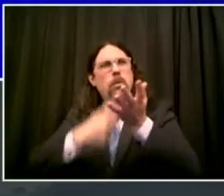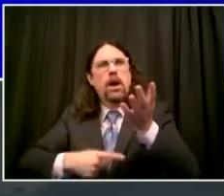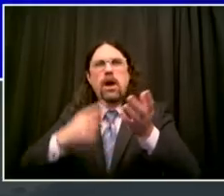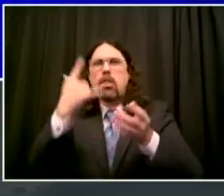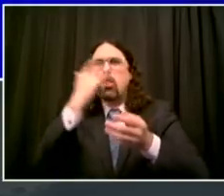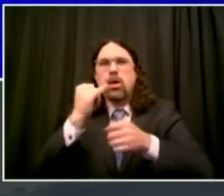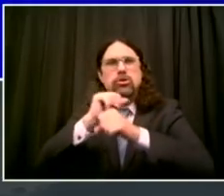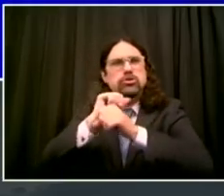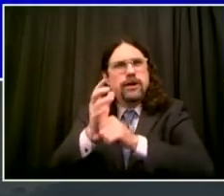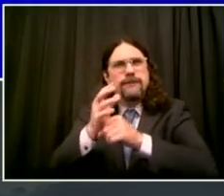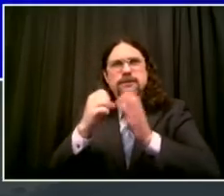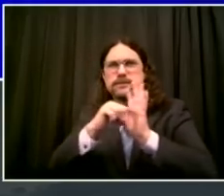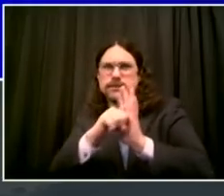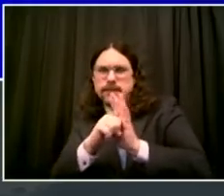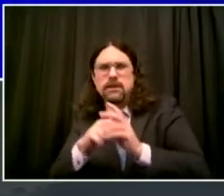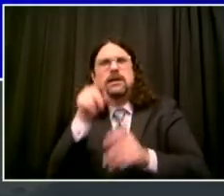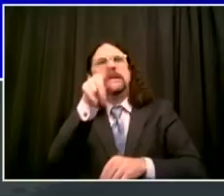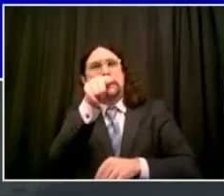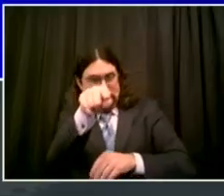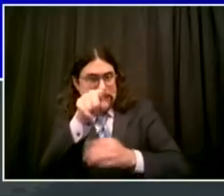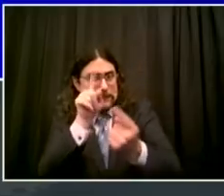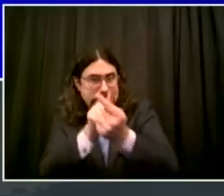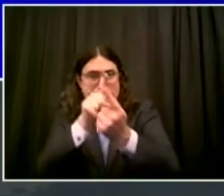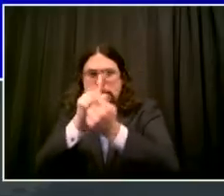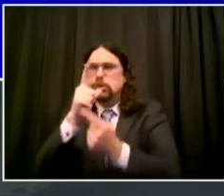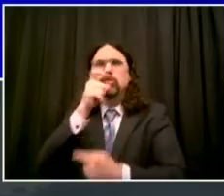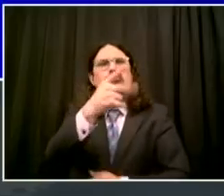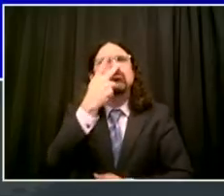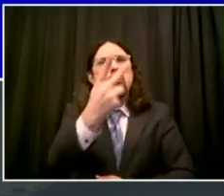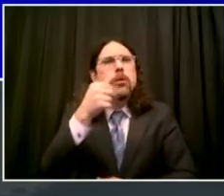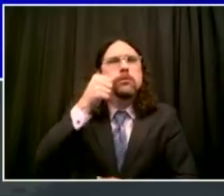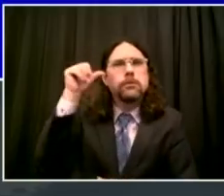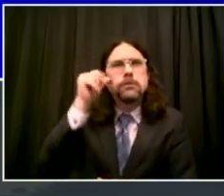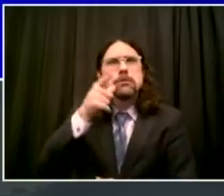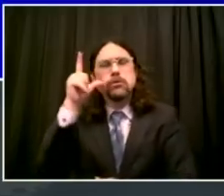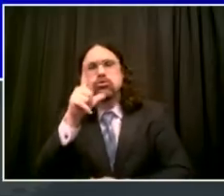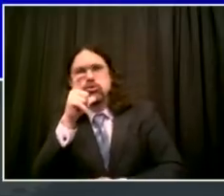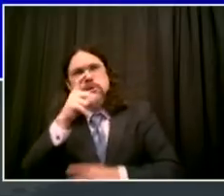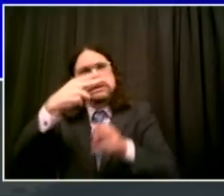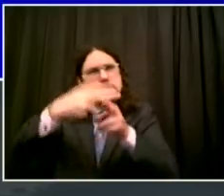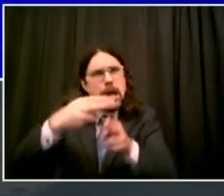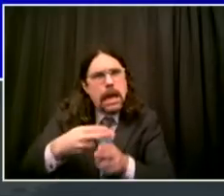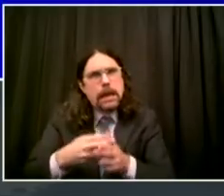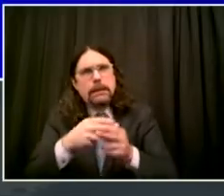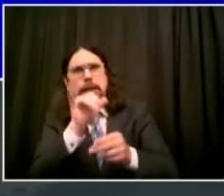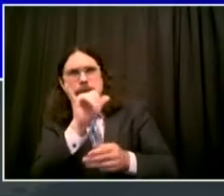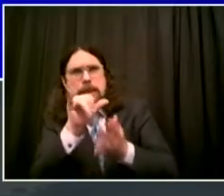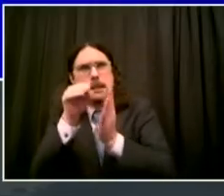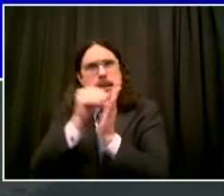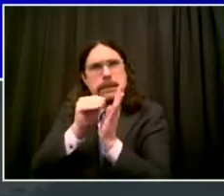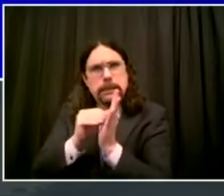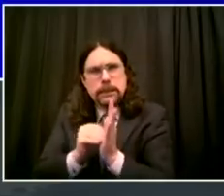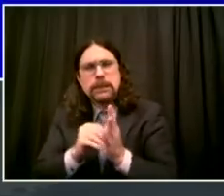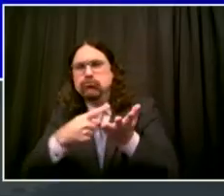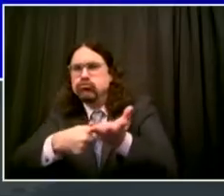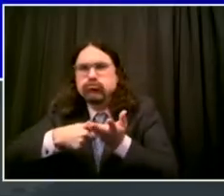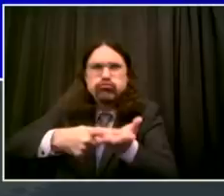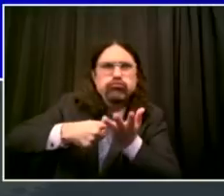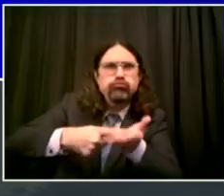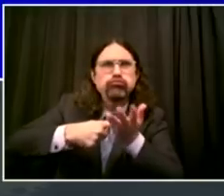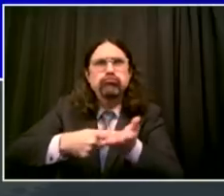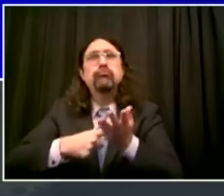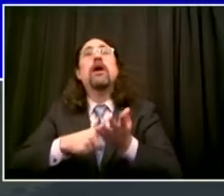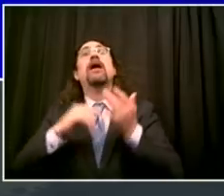they've been within 6 feet of for more than 10 minutes. The contacts will then be passed to the monitors. The monitors will call